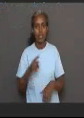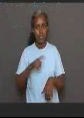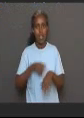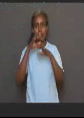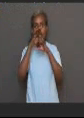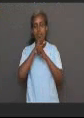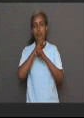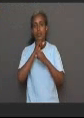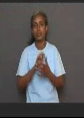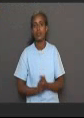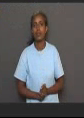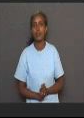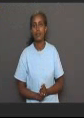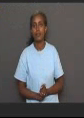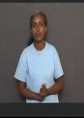Time's up.